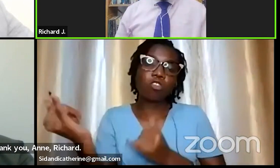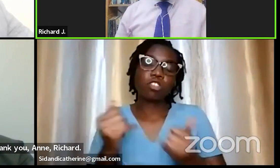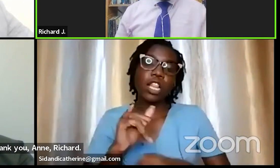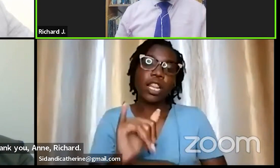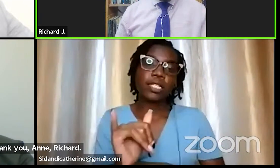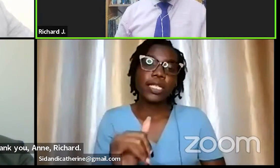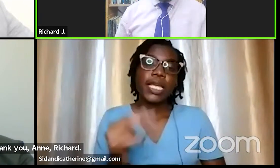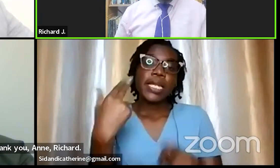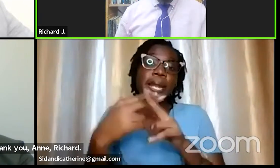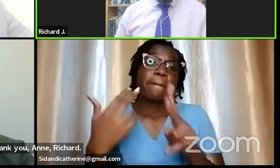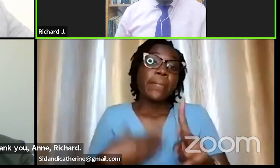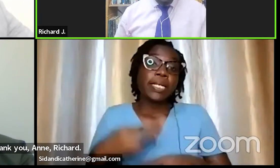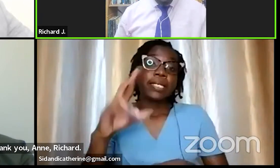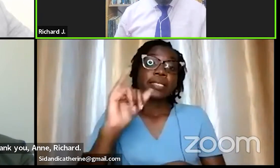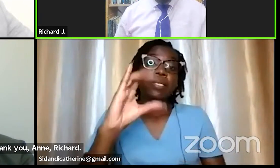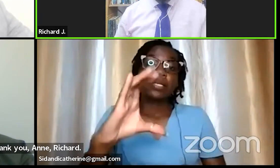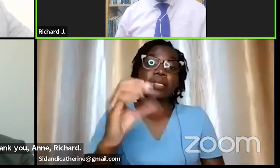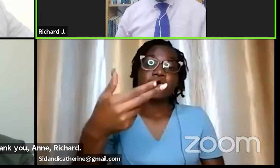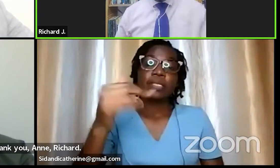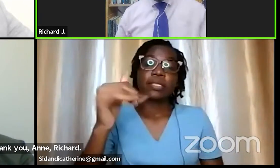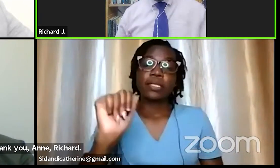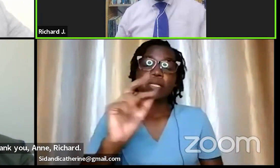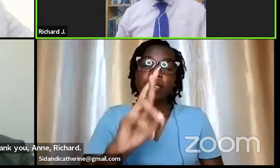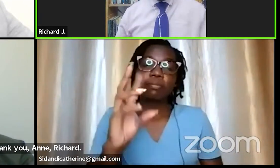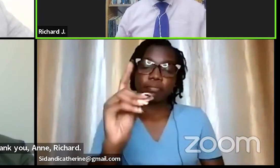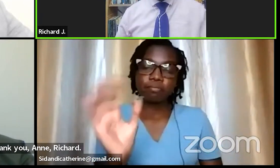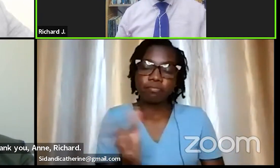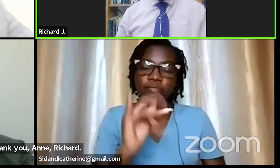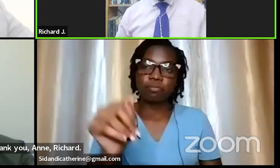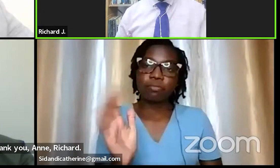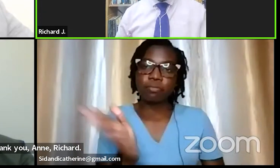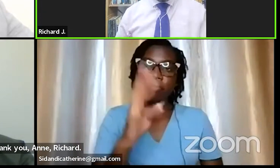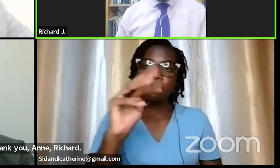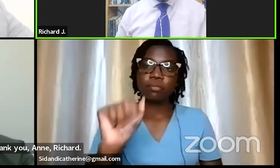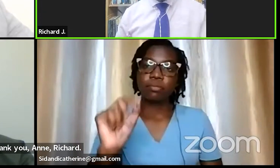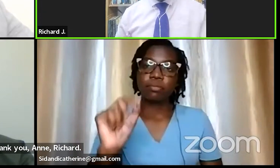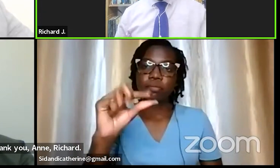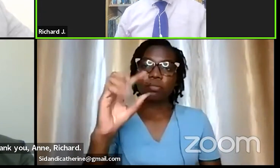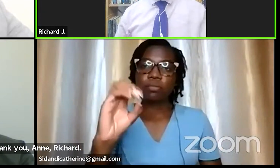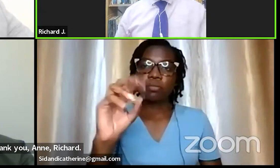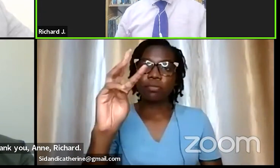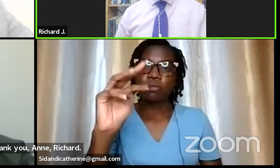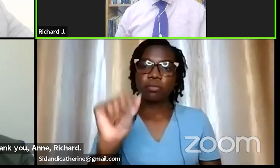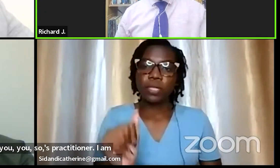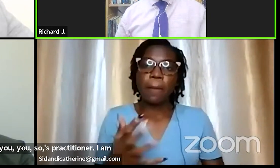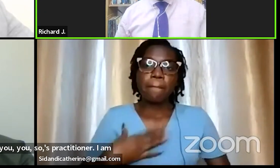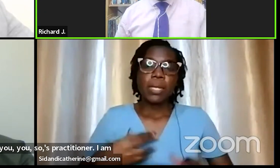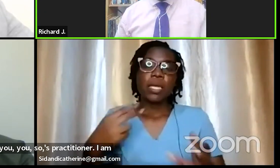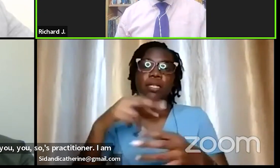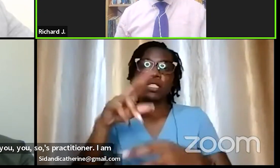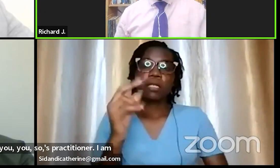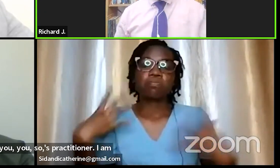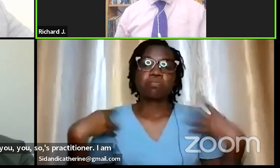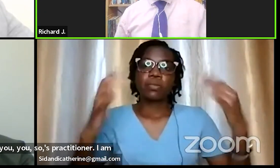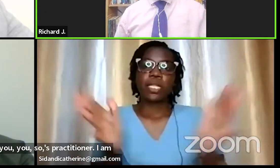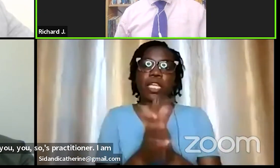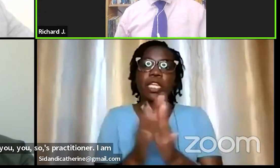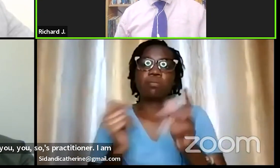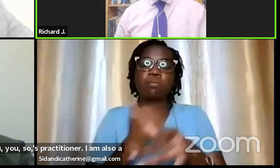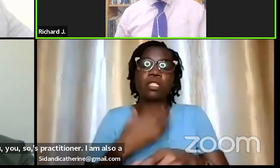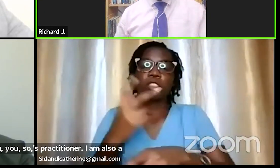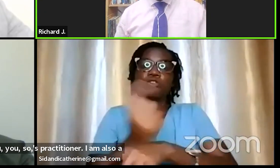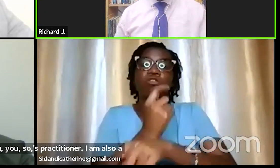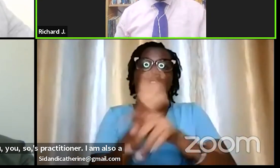name is Richard J. Magoma. I am a certified human resource practitioner. I am also a trainer. I